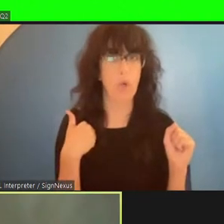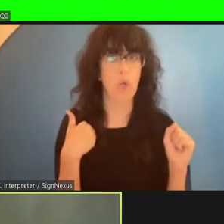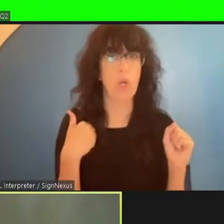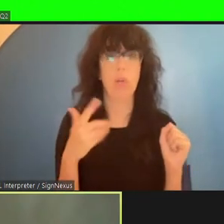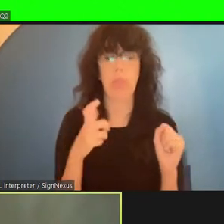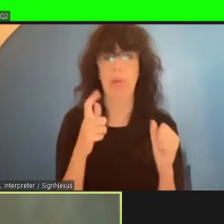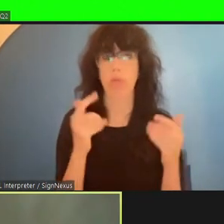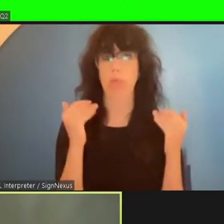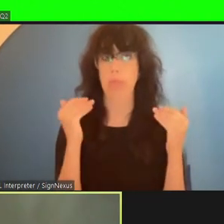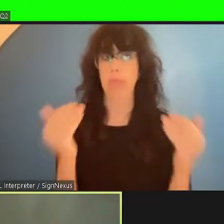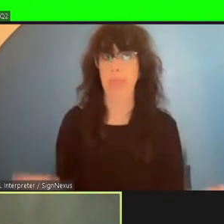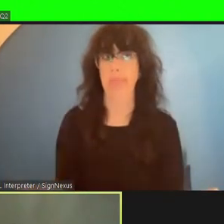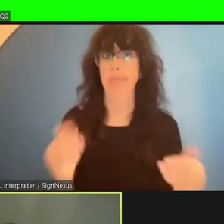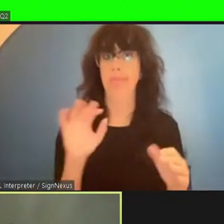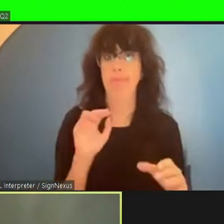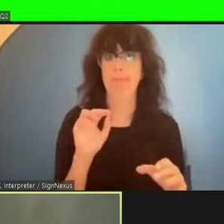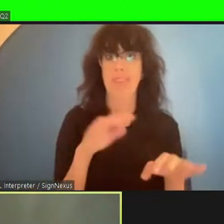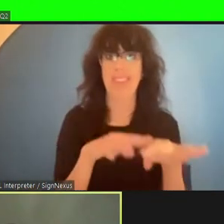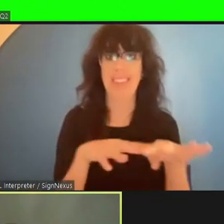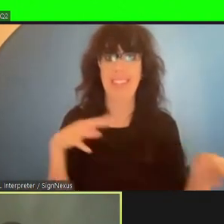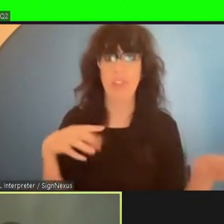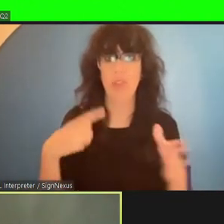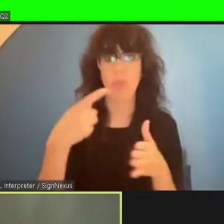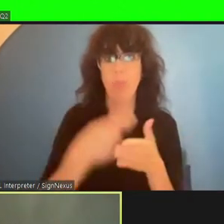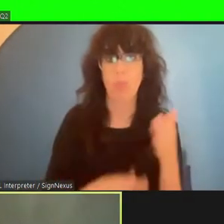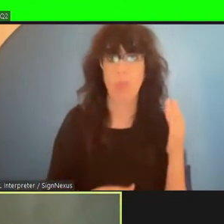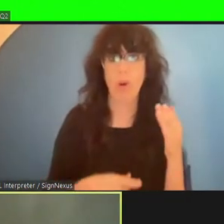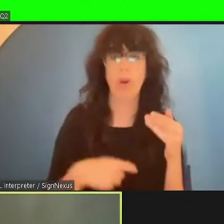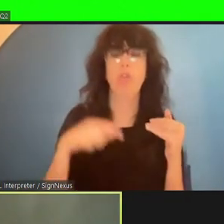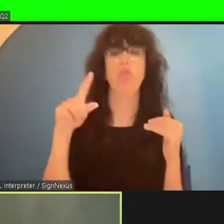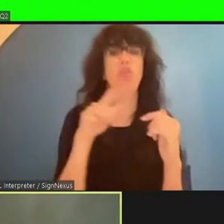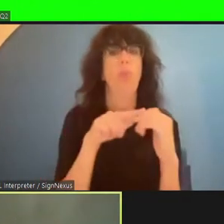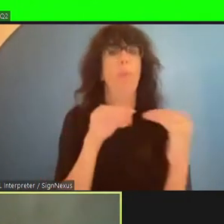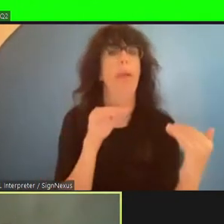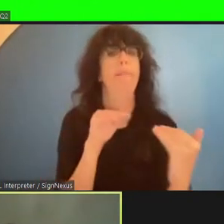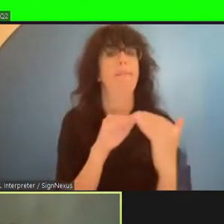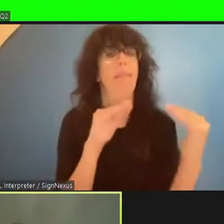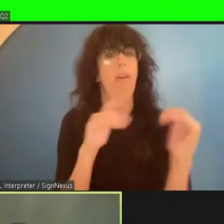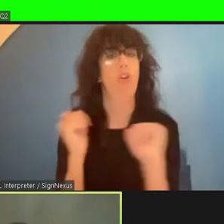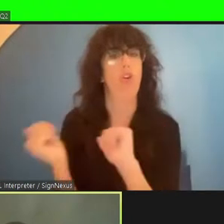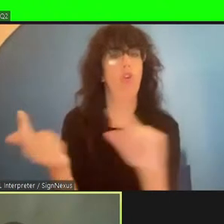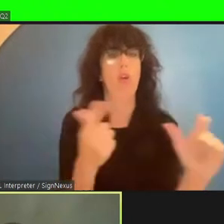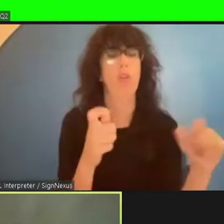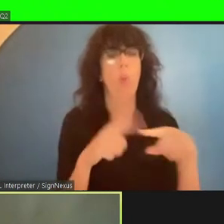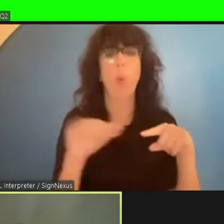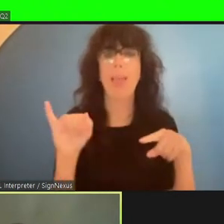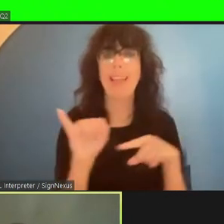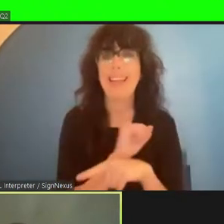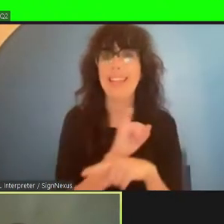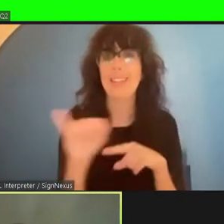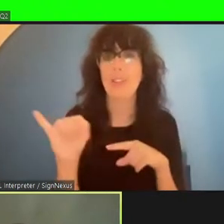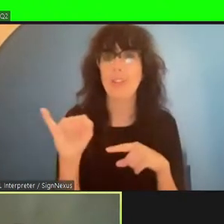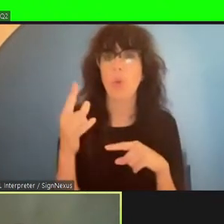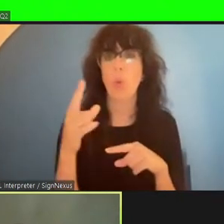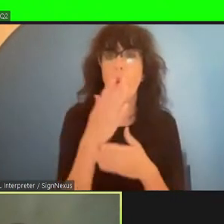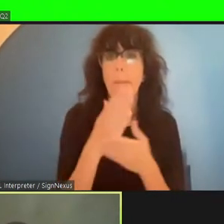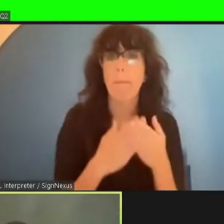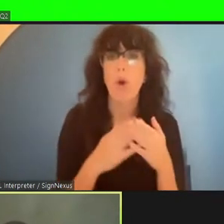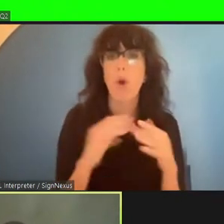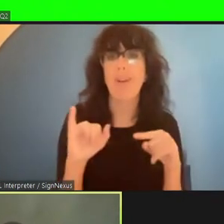in right here uh congestion pricing should be fair and incredible across the industry one sector of the